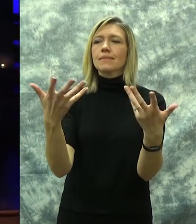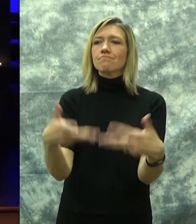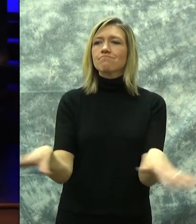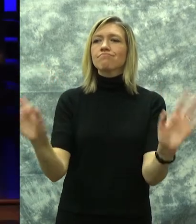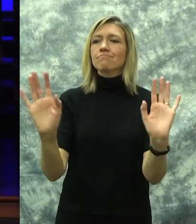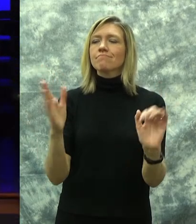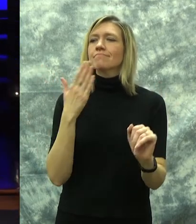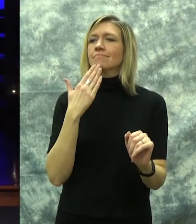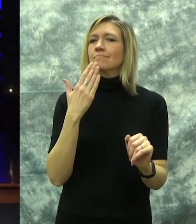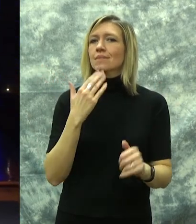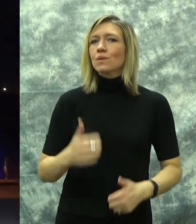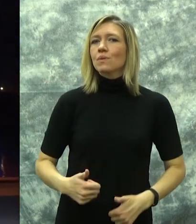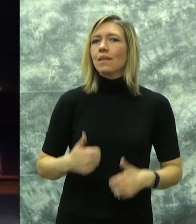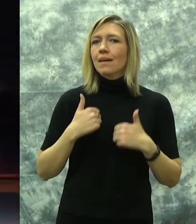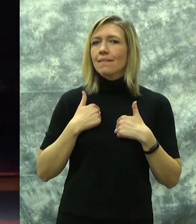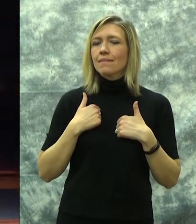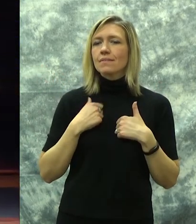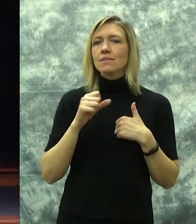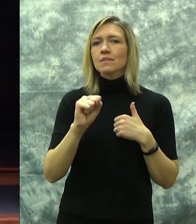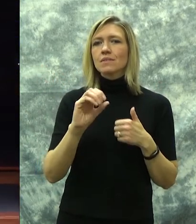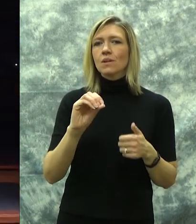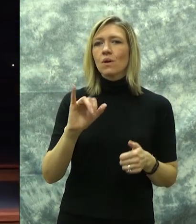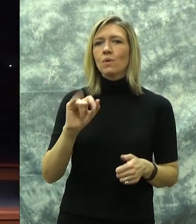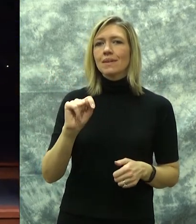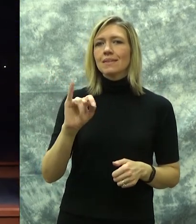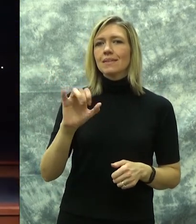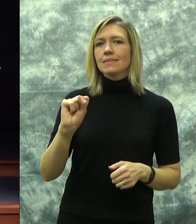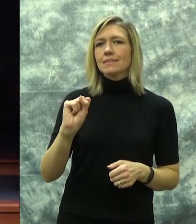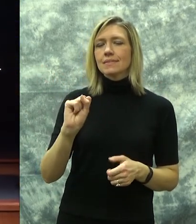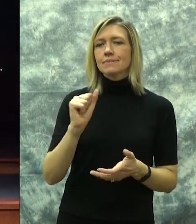life. And so it is. Amen.